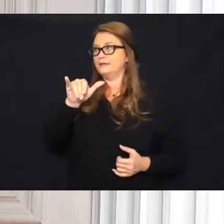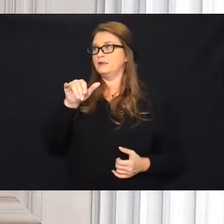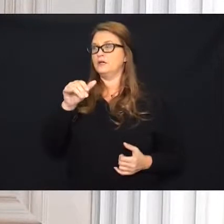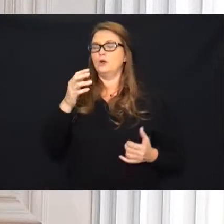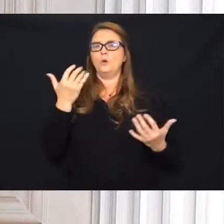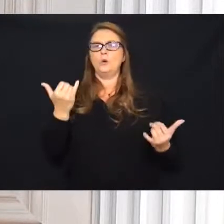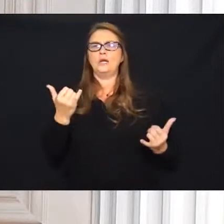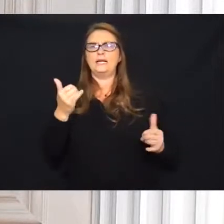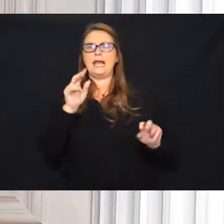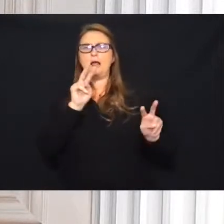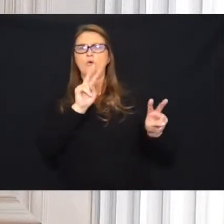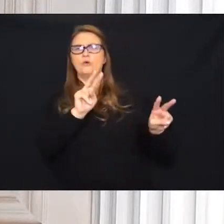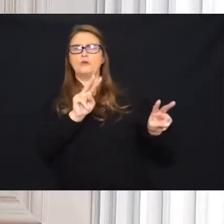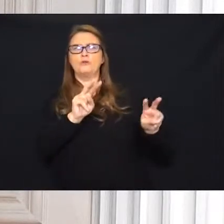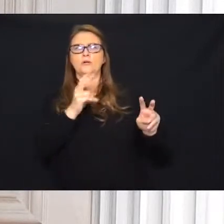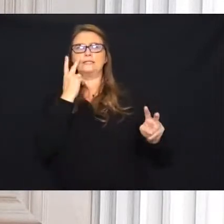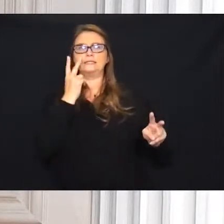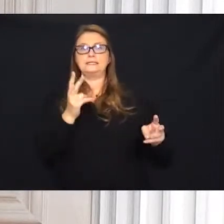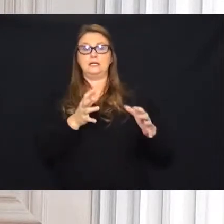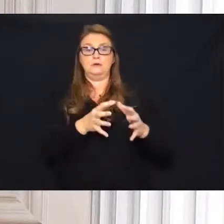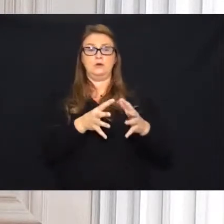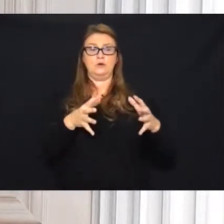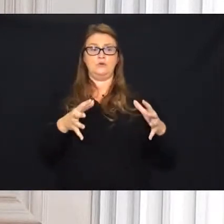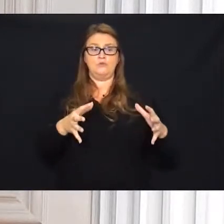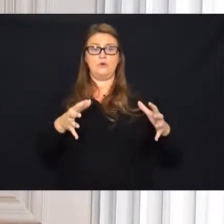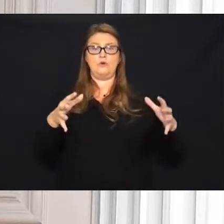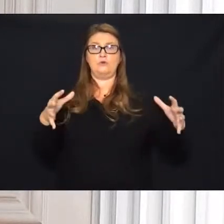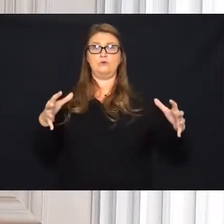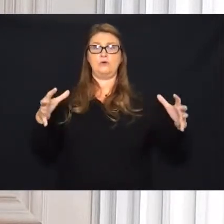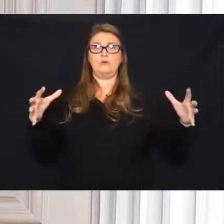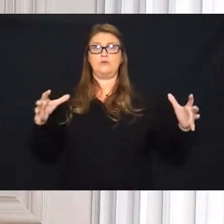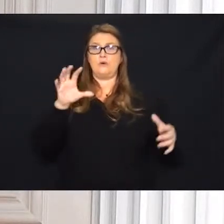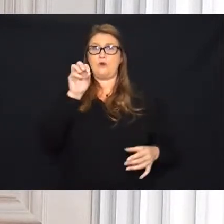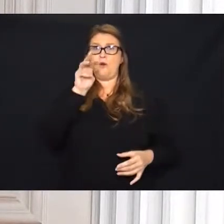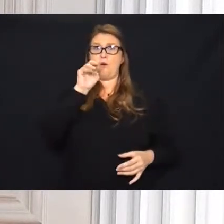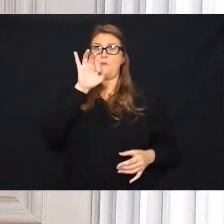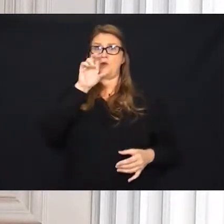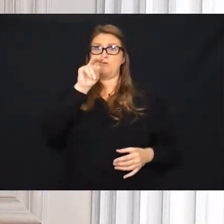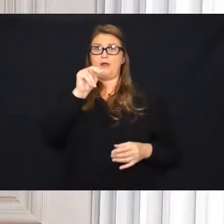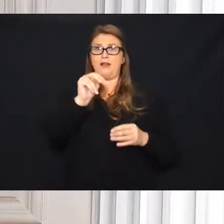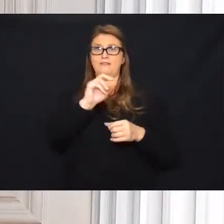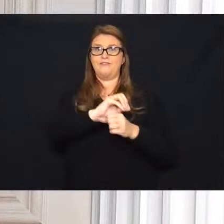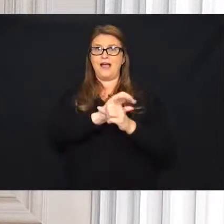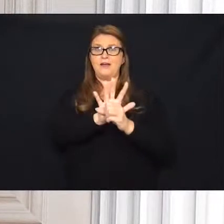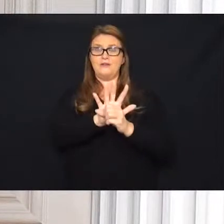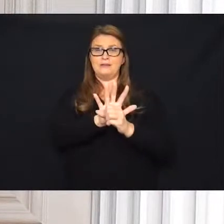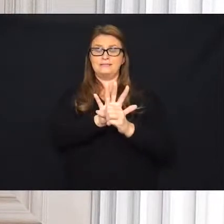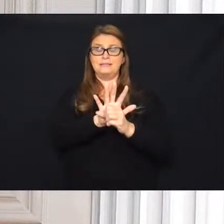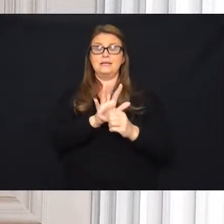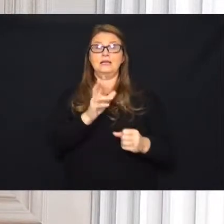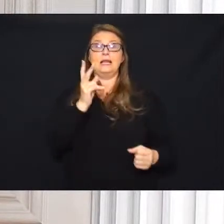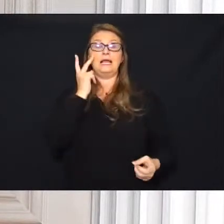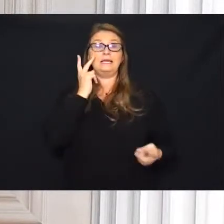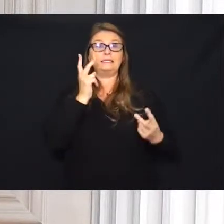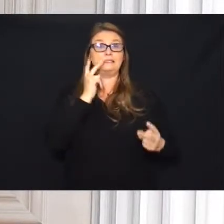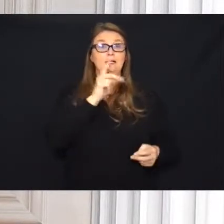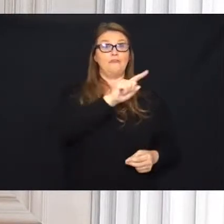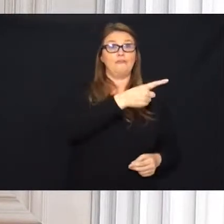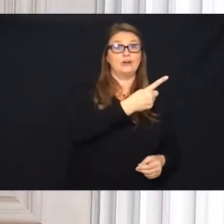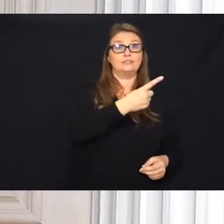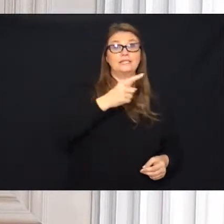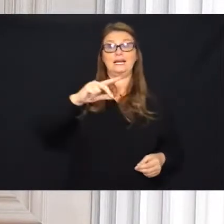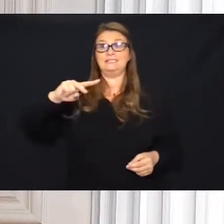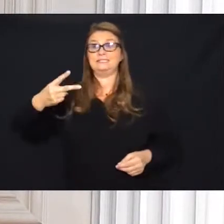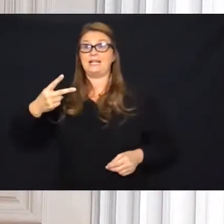to find the growth of Omicron in West Virginia, as we've seen in the country, and having the first and second